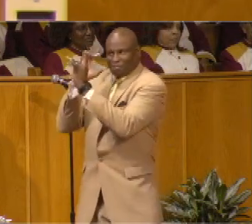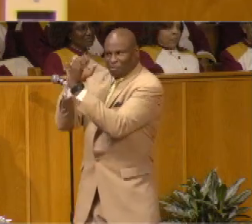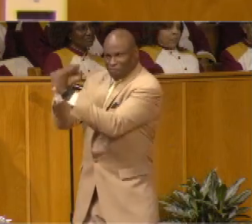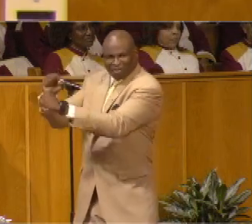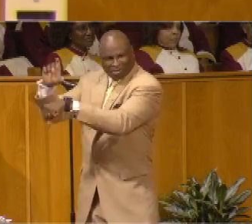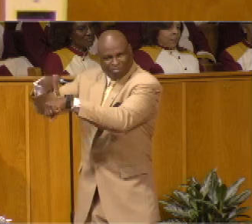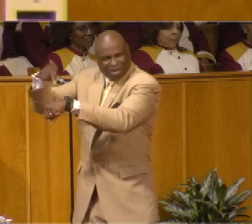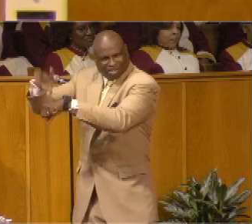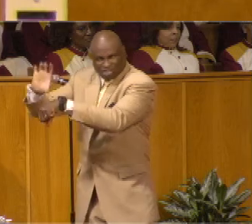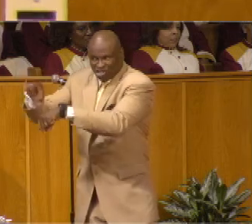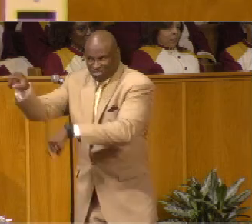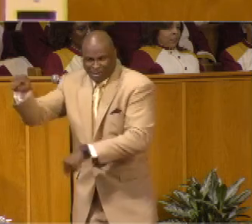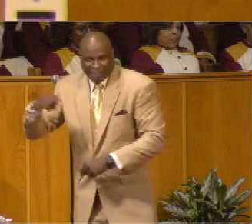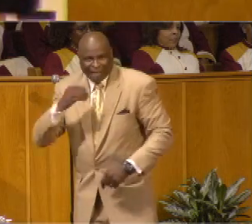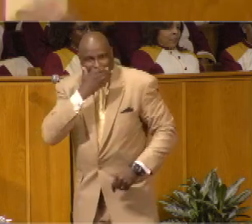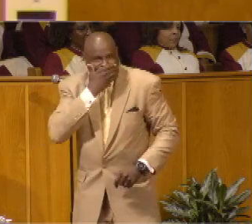worship.